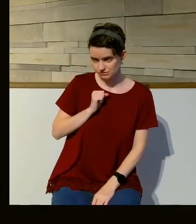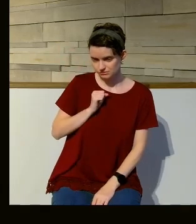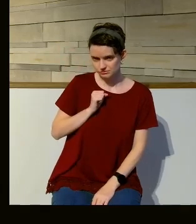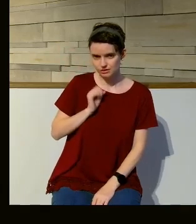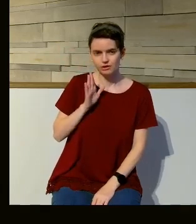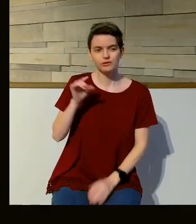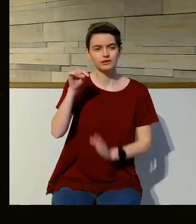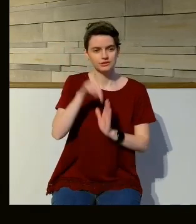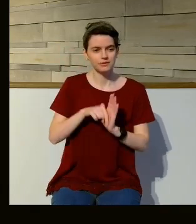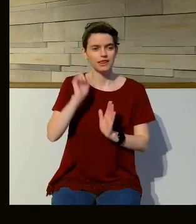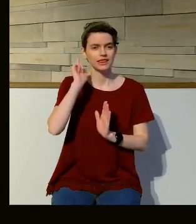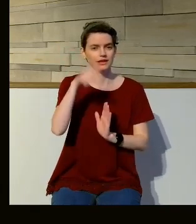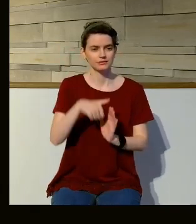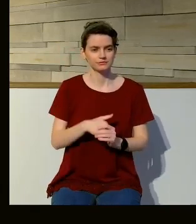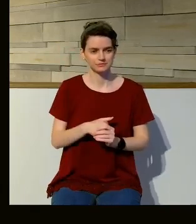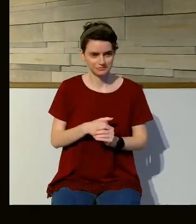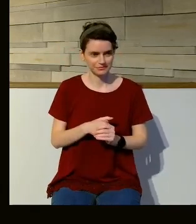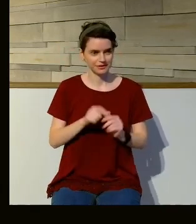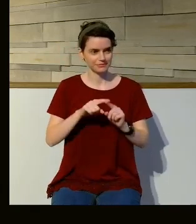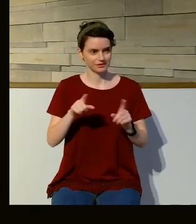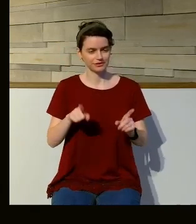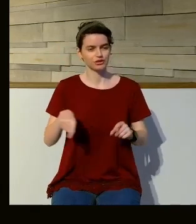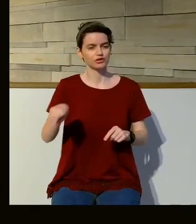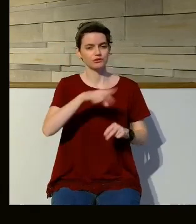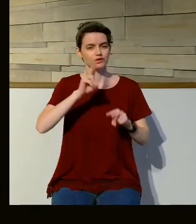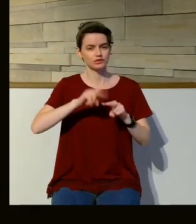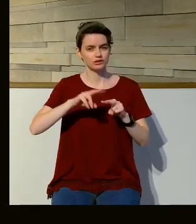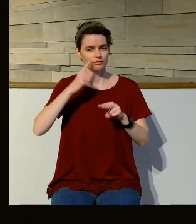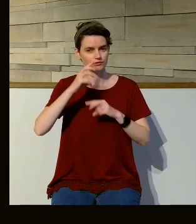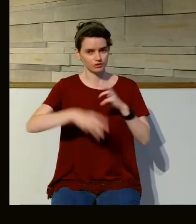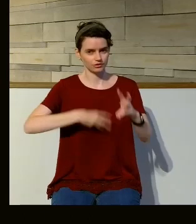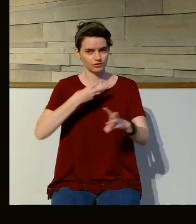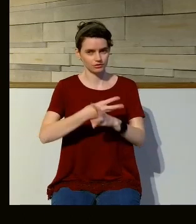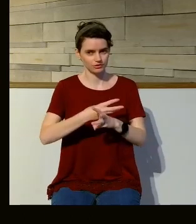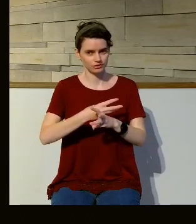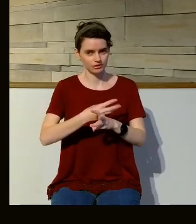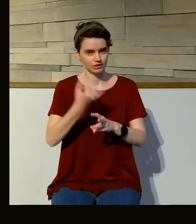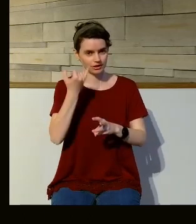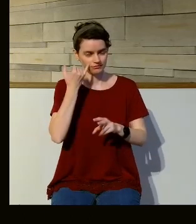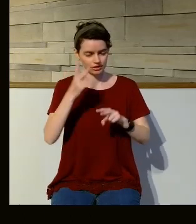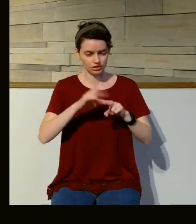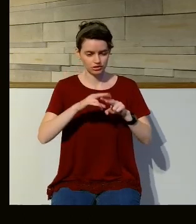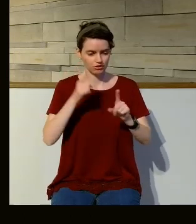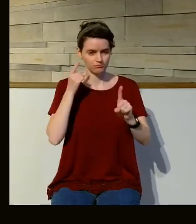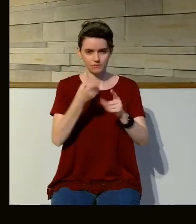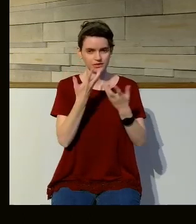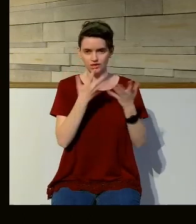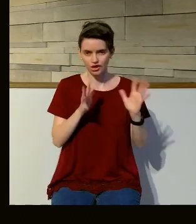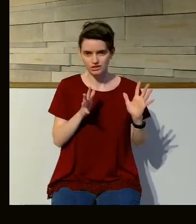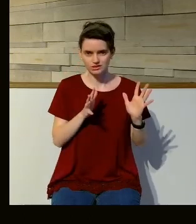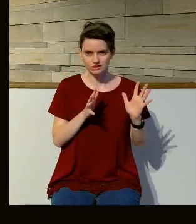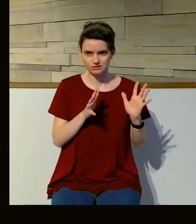We'll go much more into that later, but I leave you with this. You're the salt of the earth. But if it loses its purpose, it is no longer